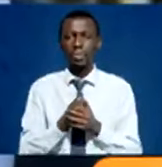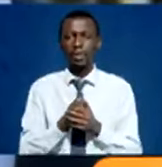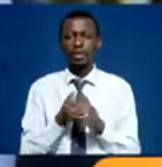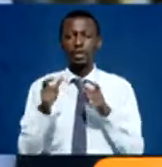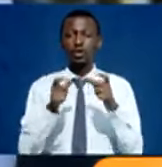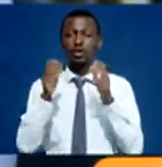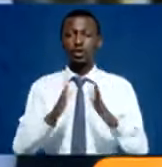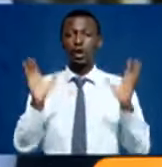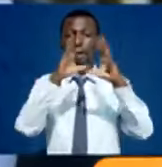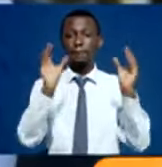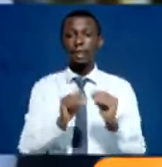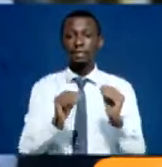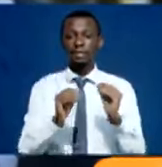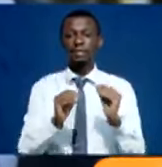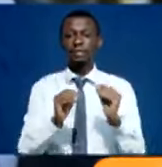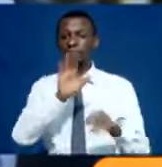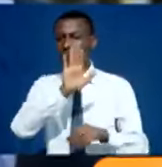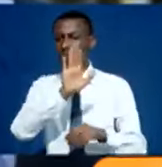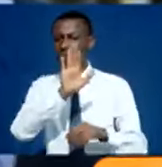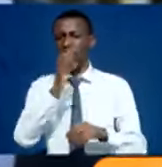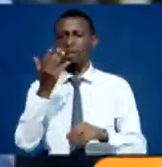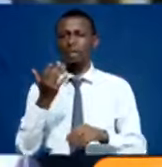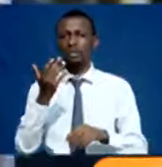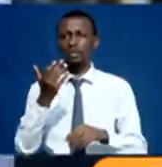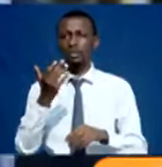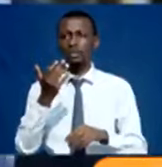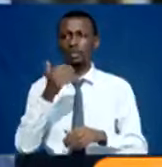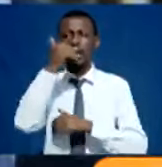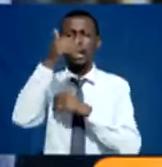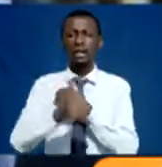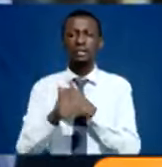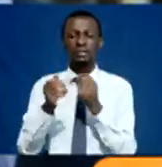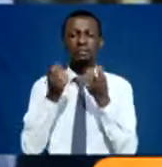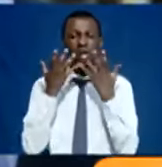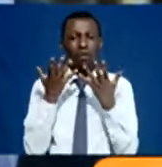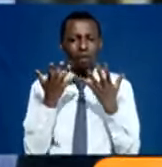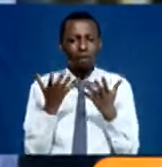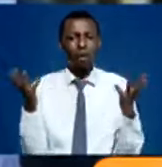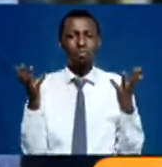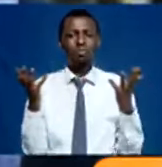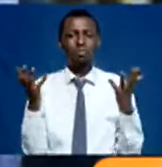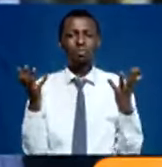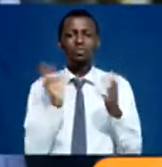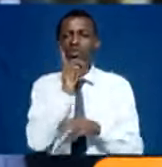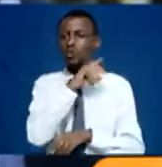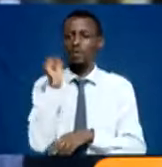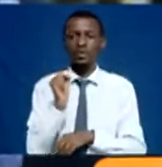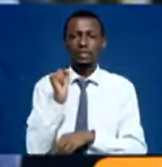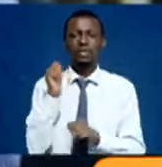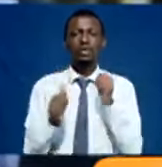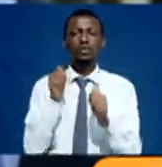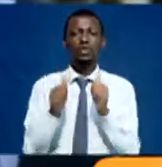Nyakang’o, the Controller of Budget, long after she has whistleblown, long after she has given us revelations that were known to